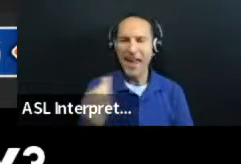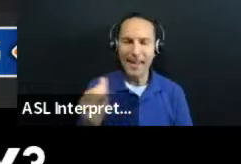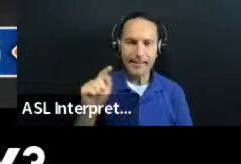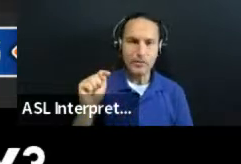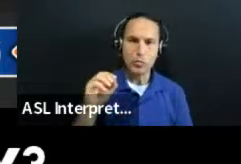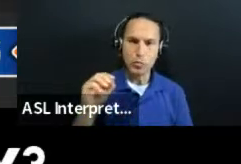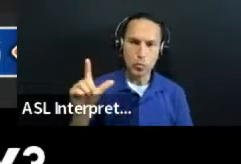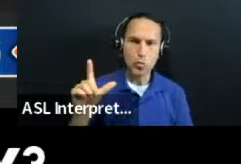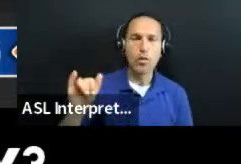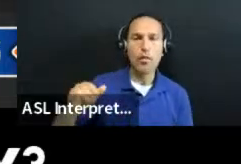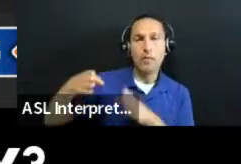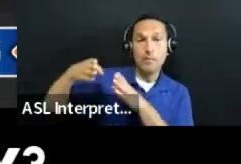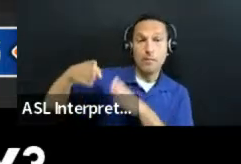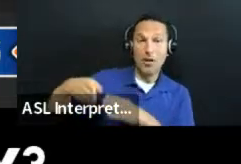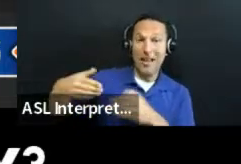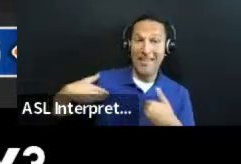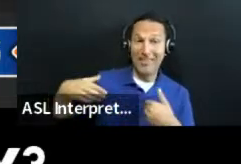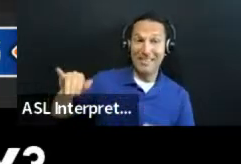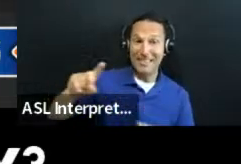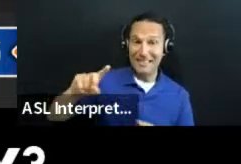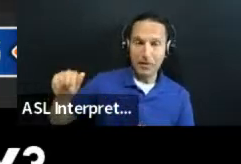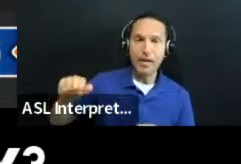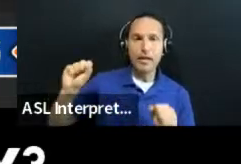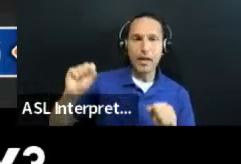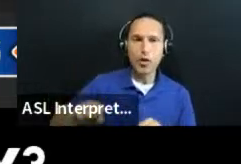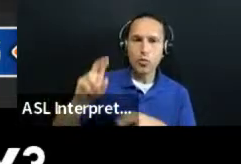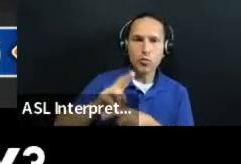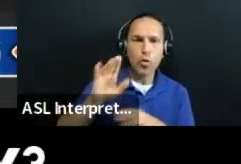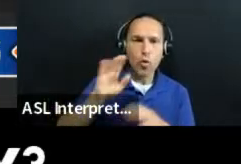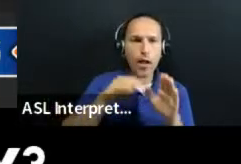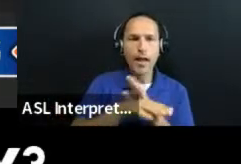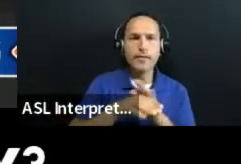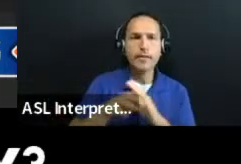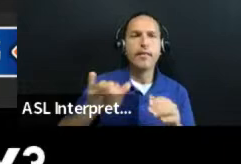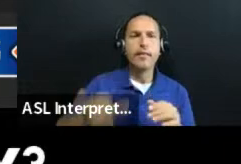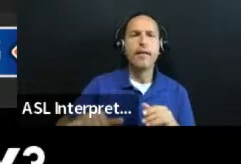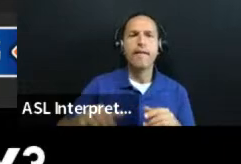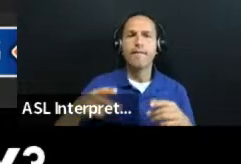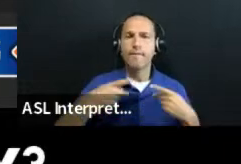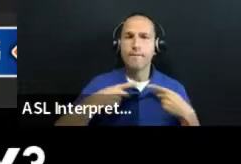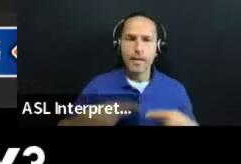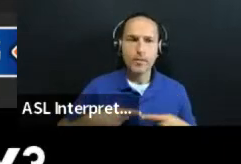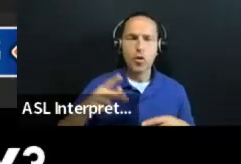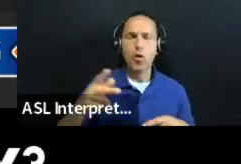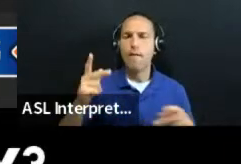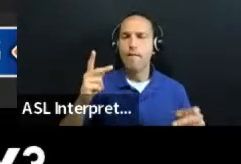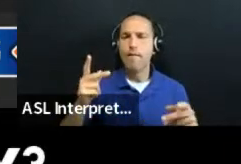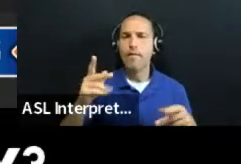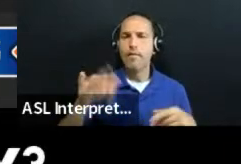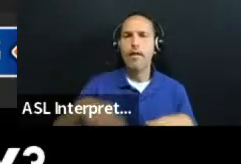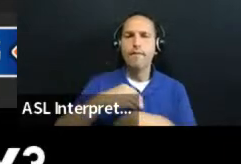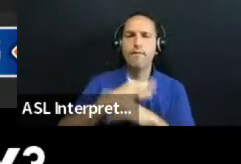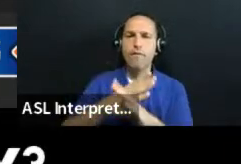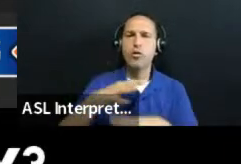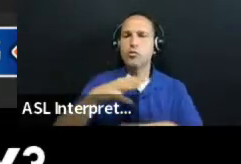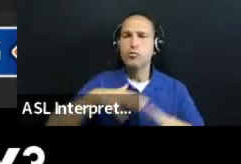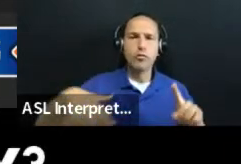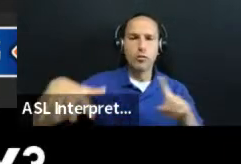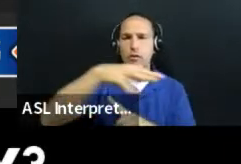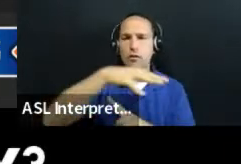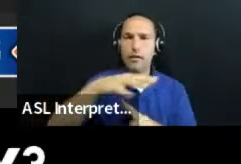that a person with a disability can use to access the physical or virtual environment. This is my favorite definition of